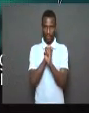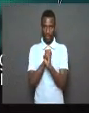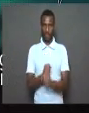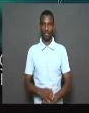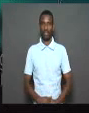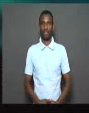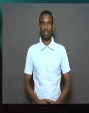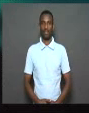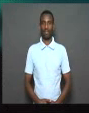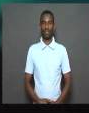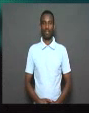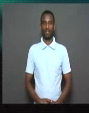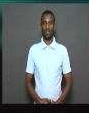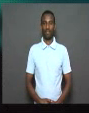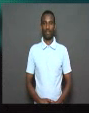Time's up!